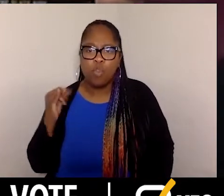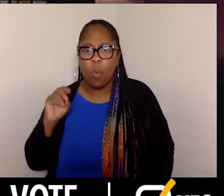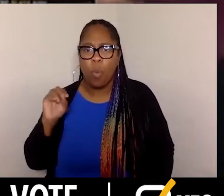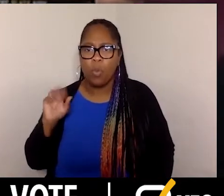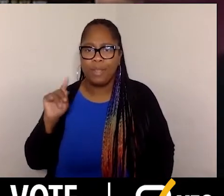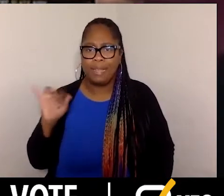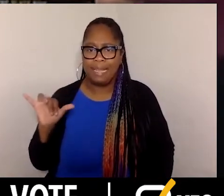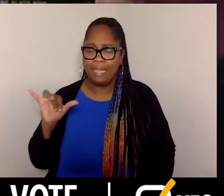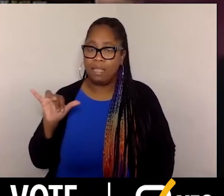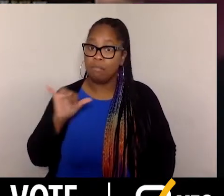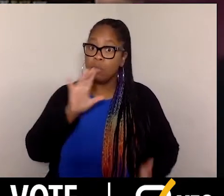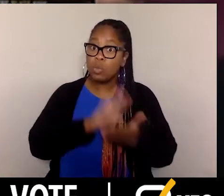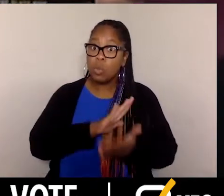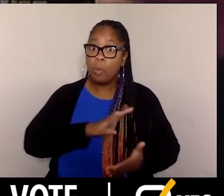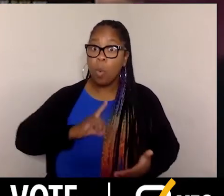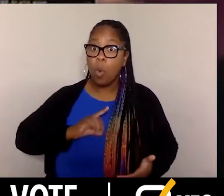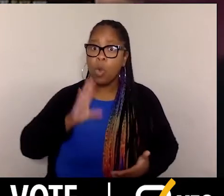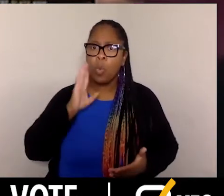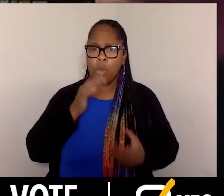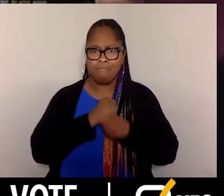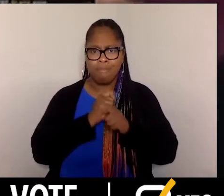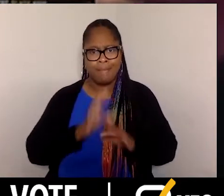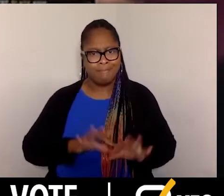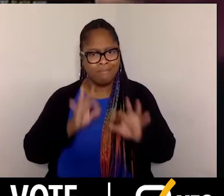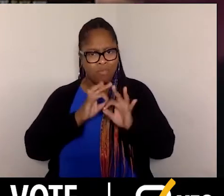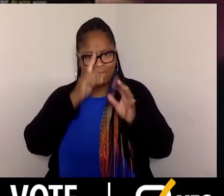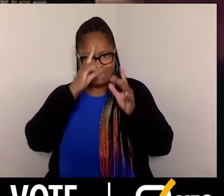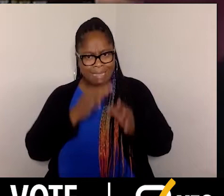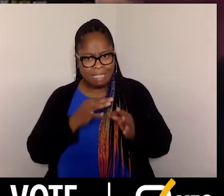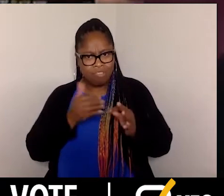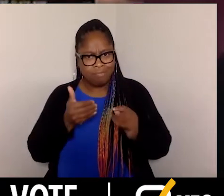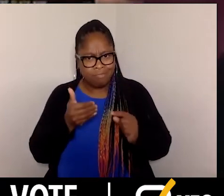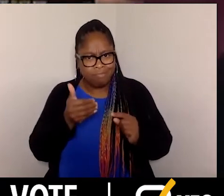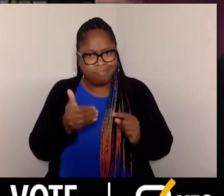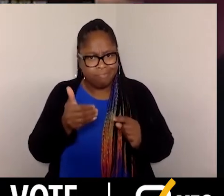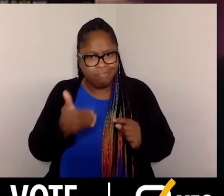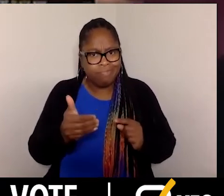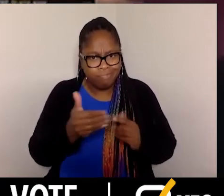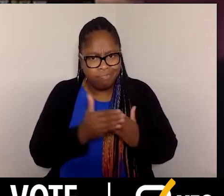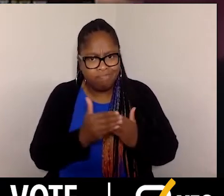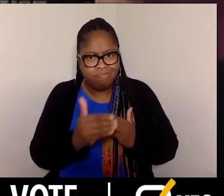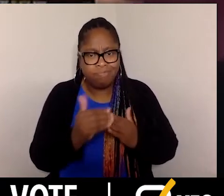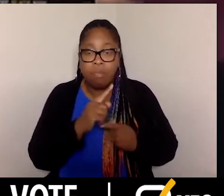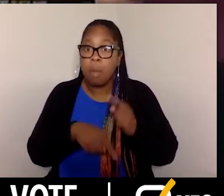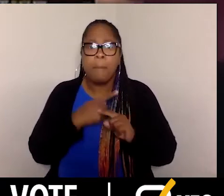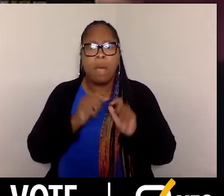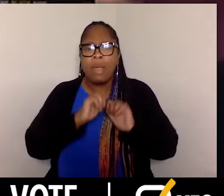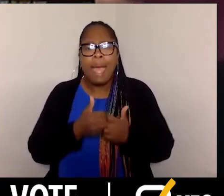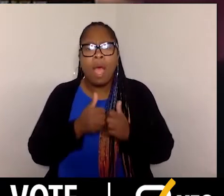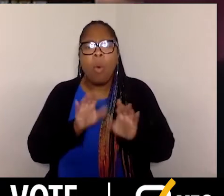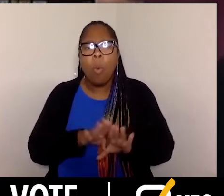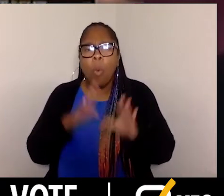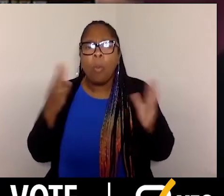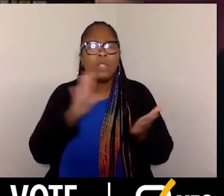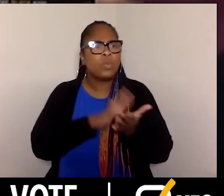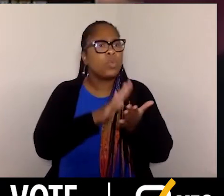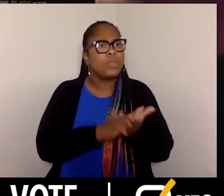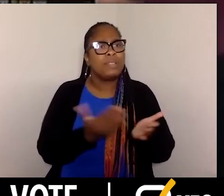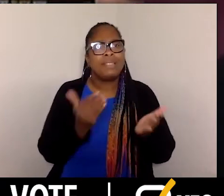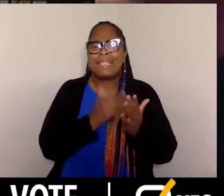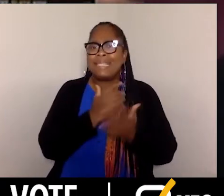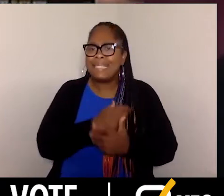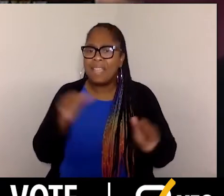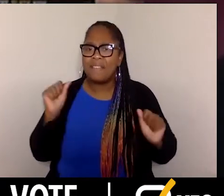will be making critical decisions in the coming months about the safe reopening of schools and how